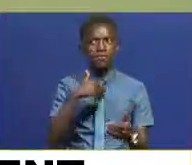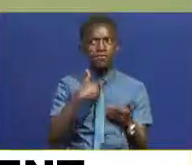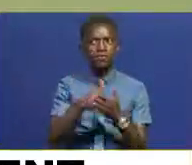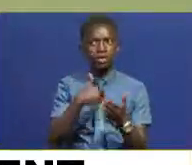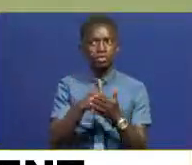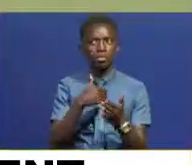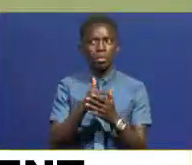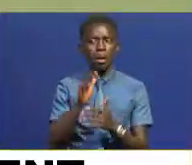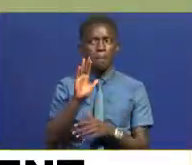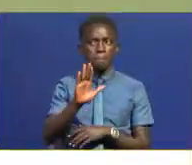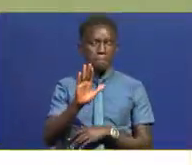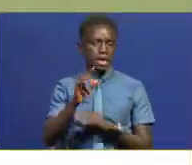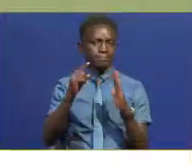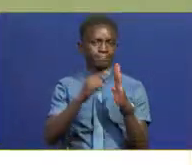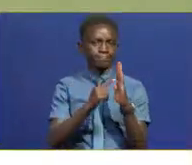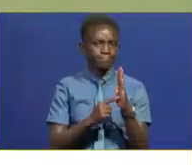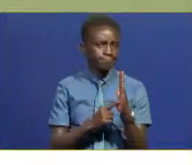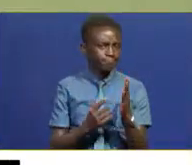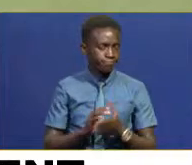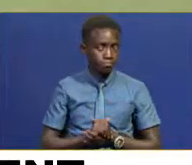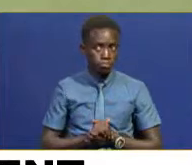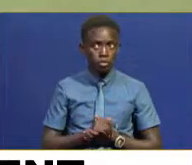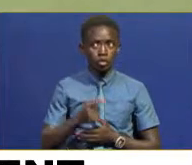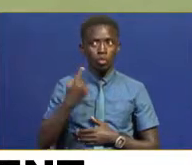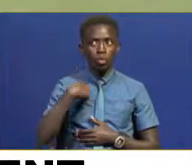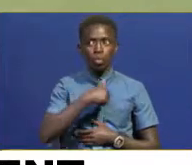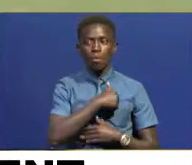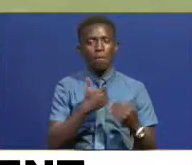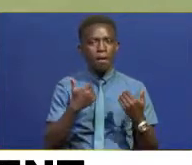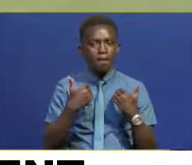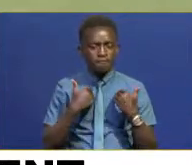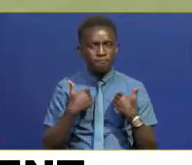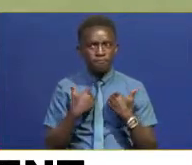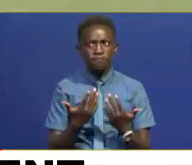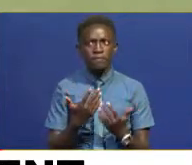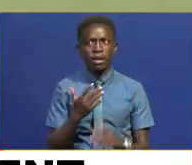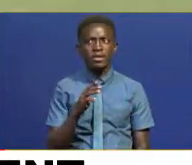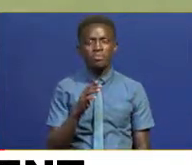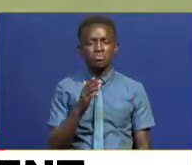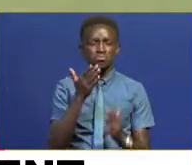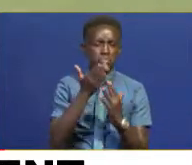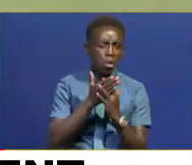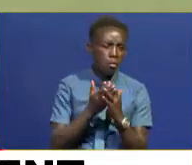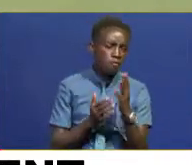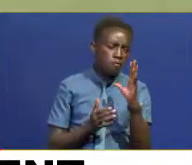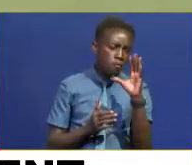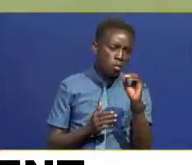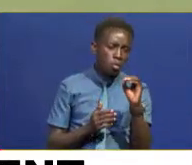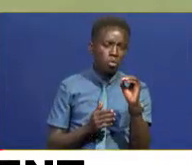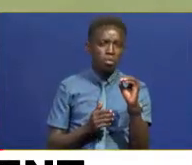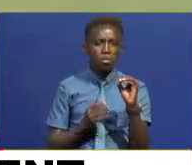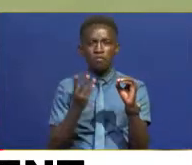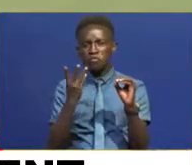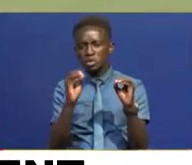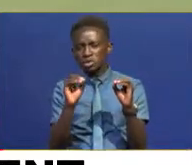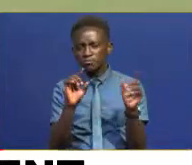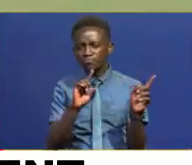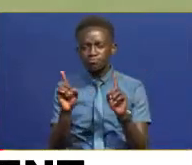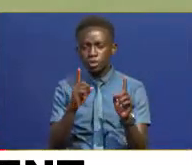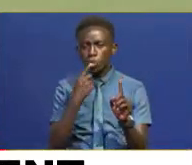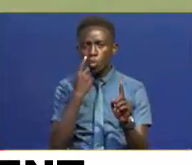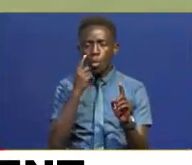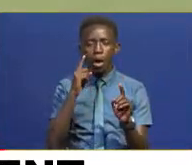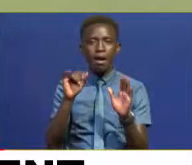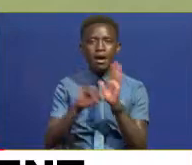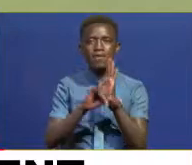title. We have around 50, between 40 and 50 that have been identified before. Last year